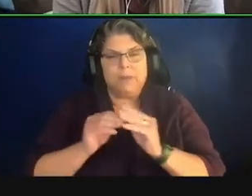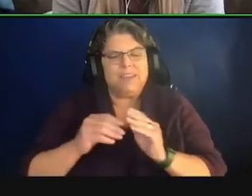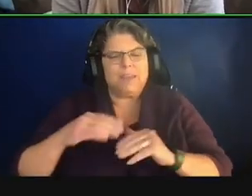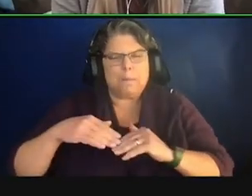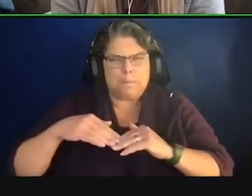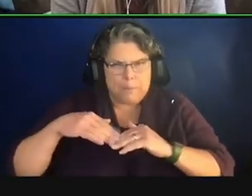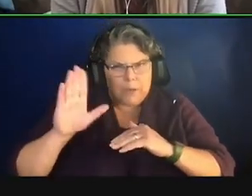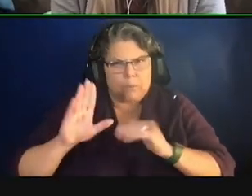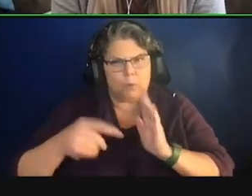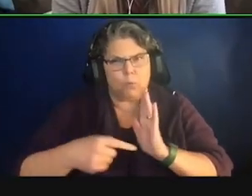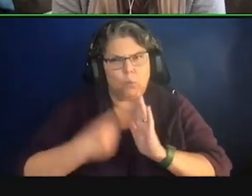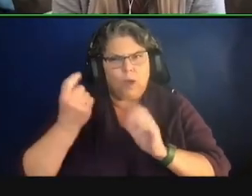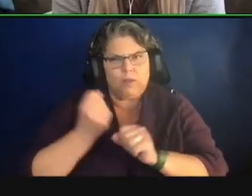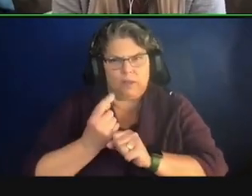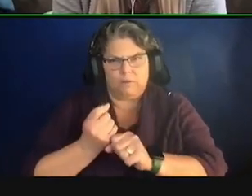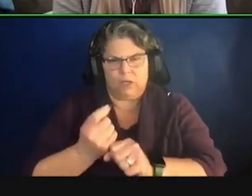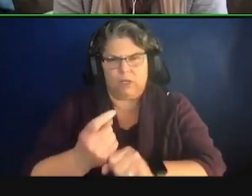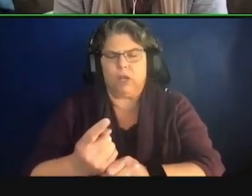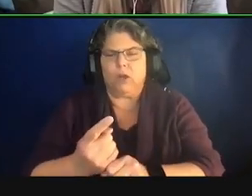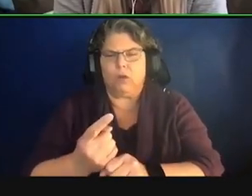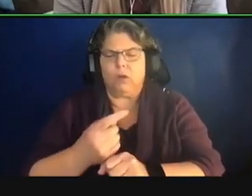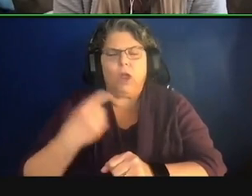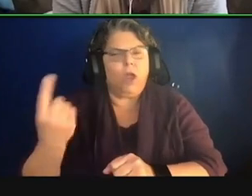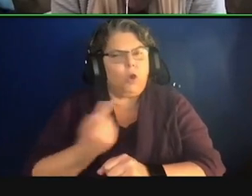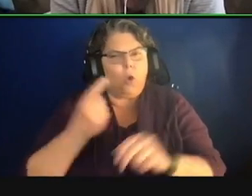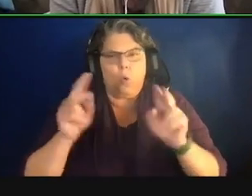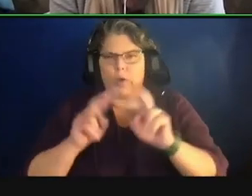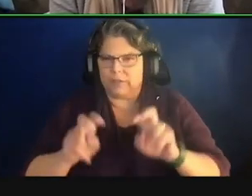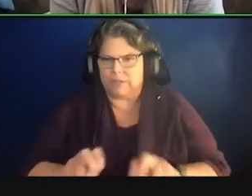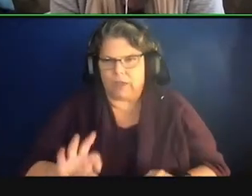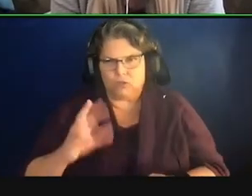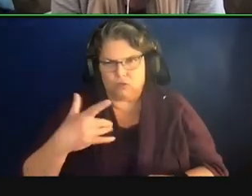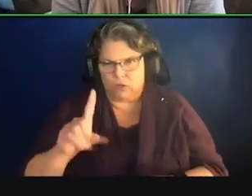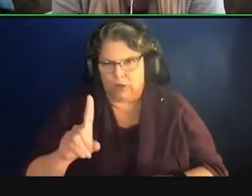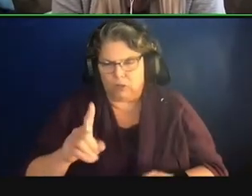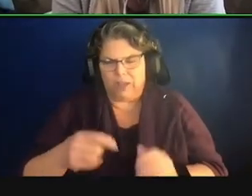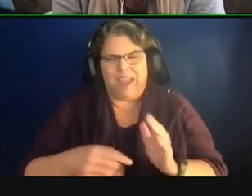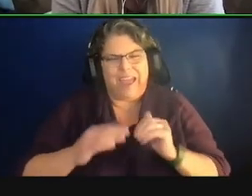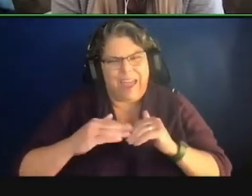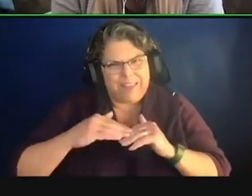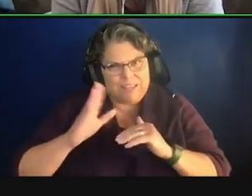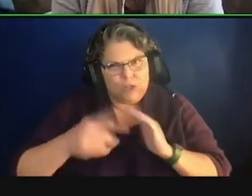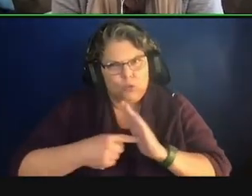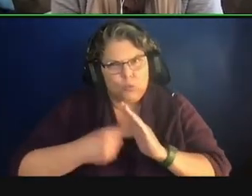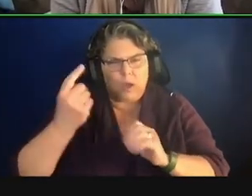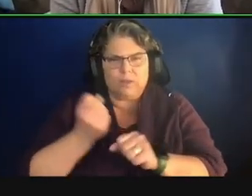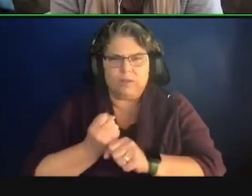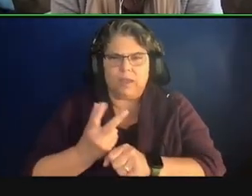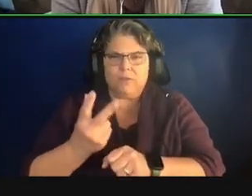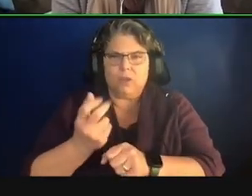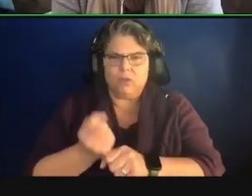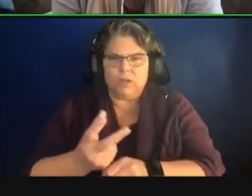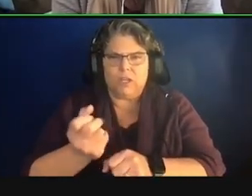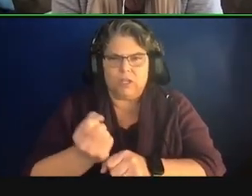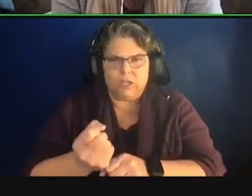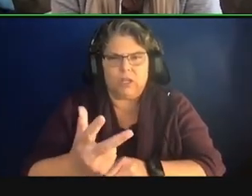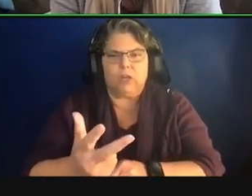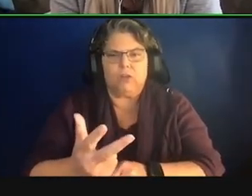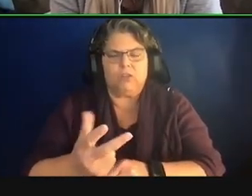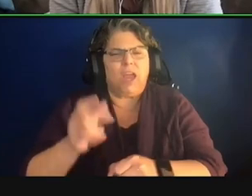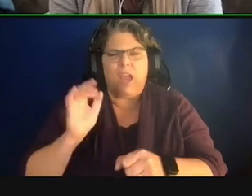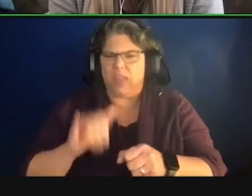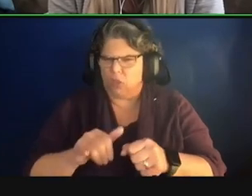year. And we always assess children at least every 3 years. And those dates are always going to be